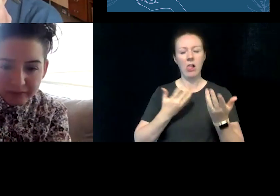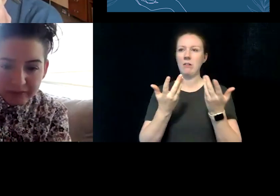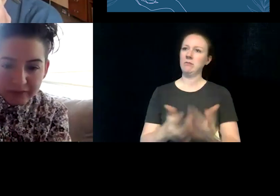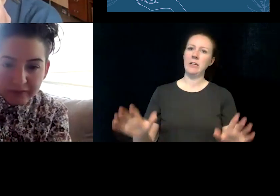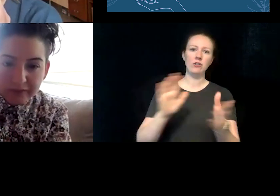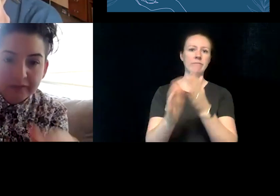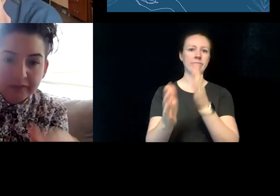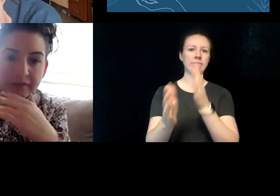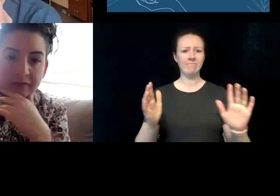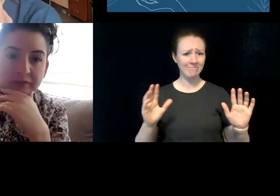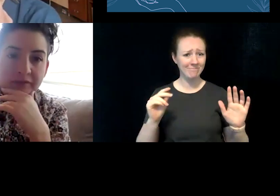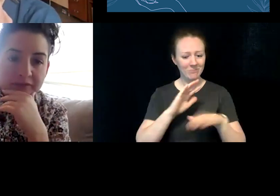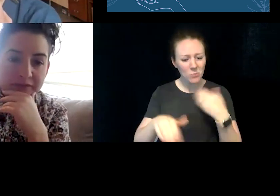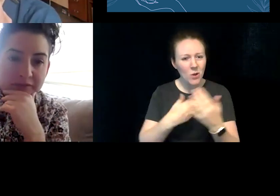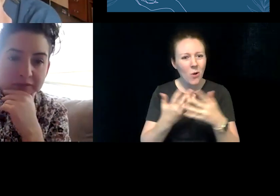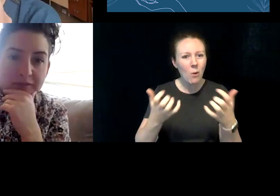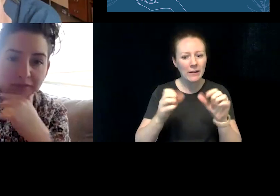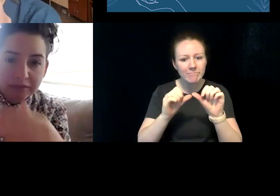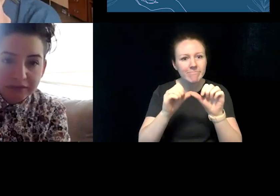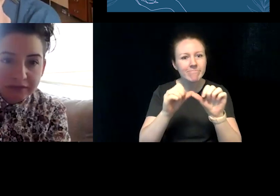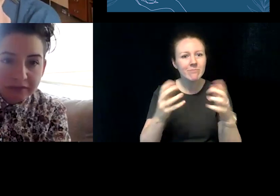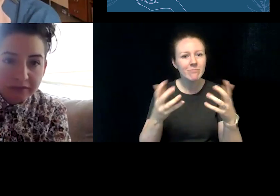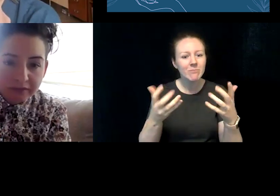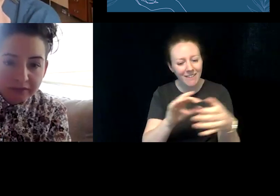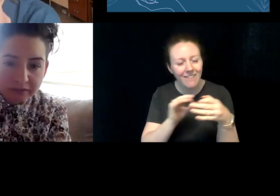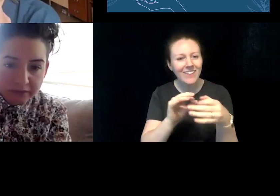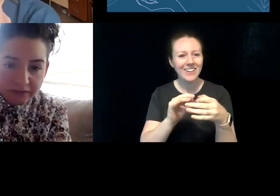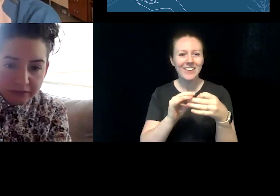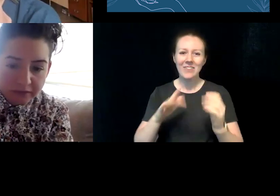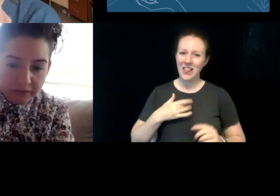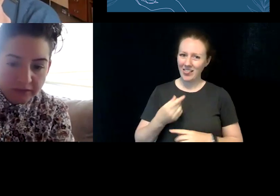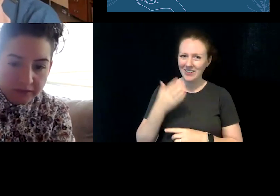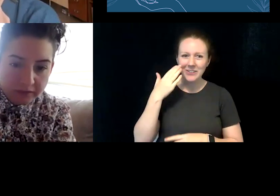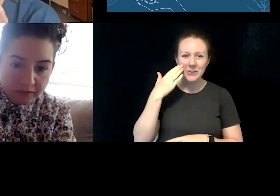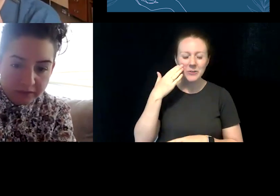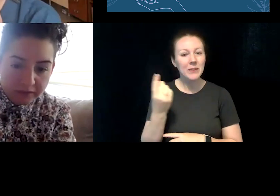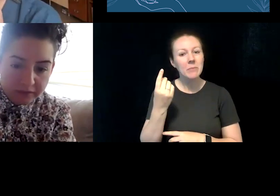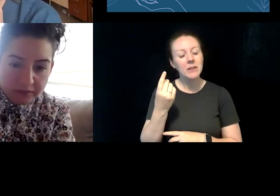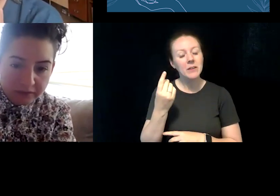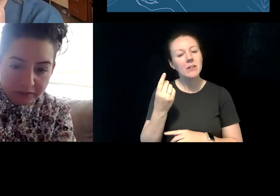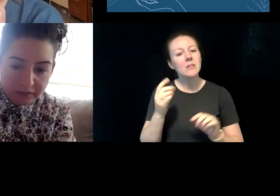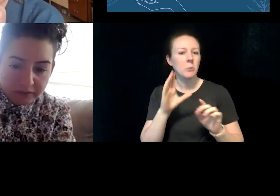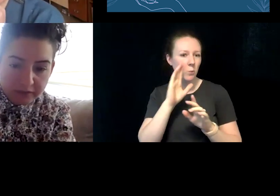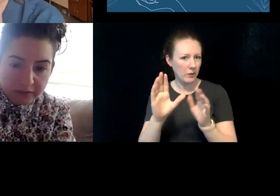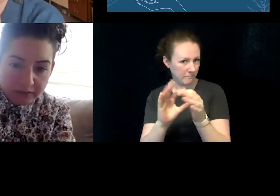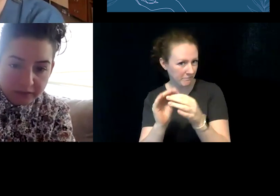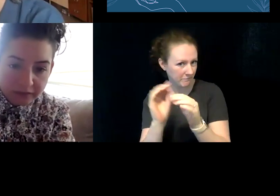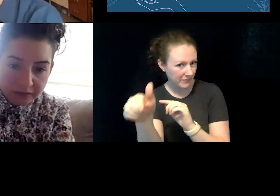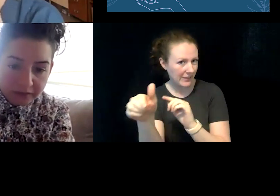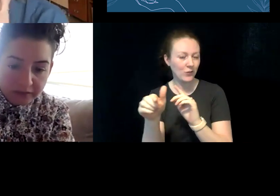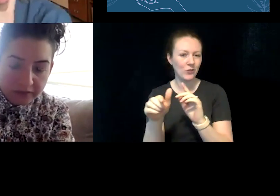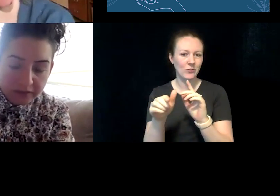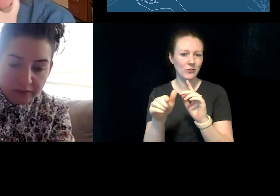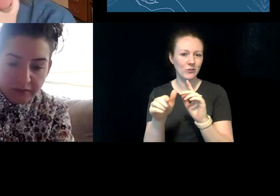We had formed such incredible bonds. And I know this may be kind of like something that you'll probably want to touch on later in the conversation, Michael,